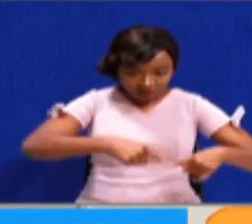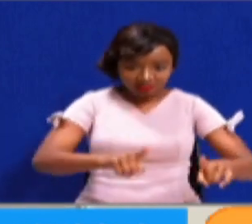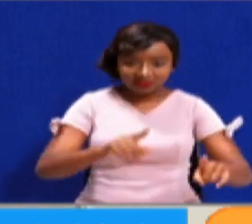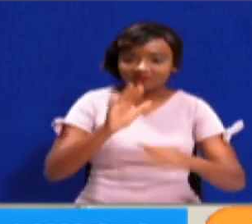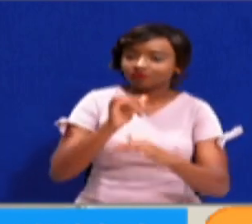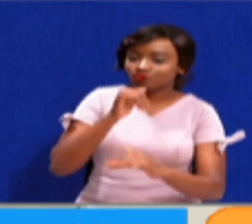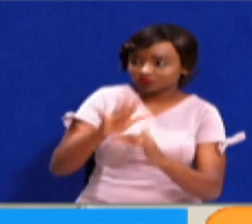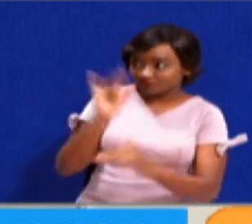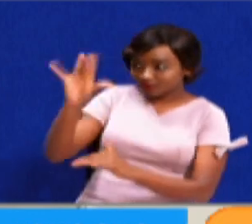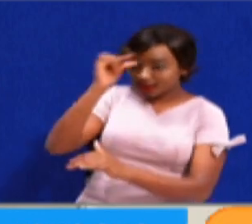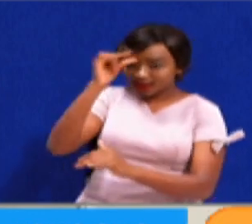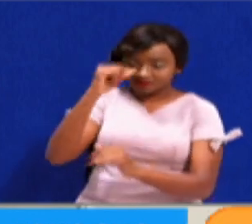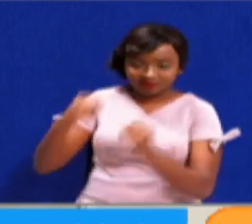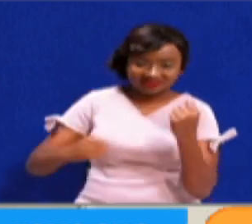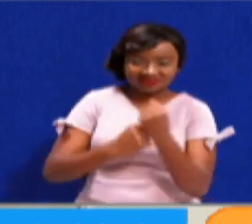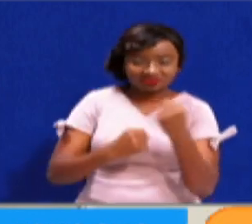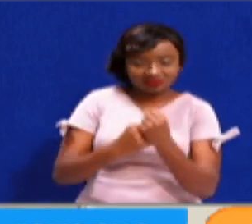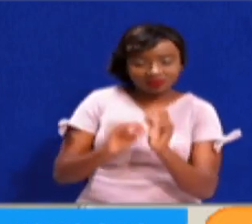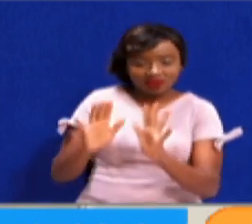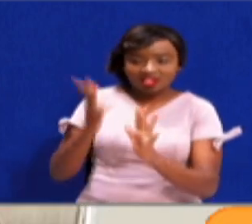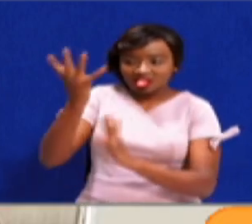report said that since